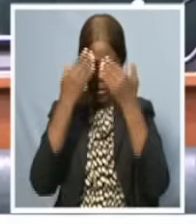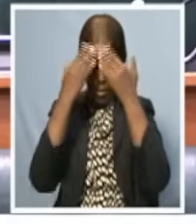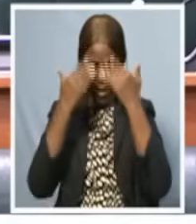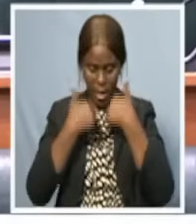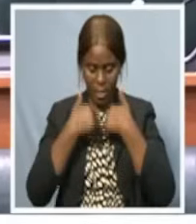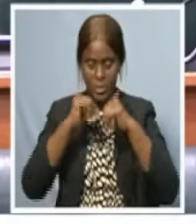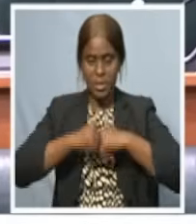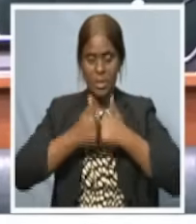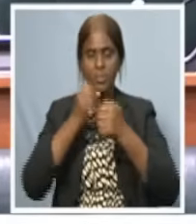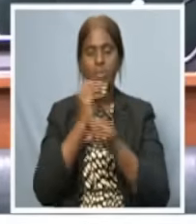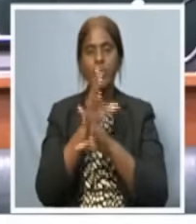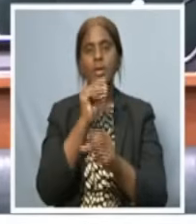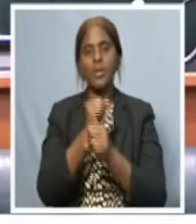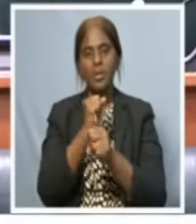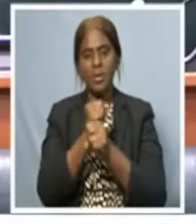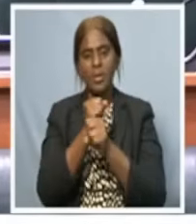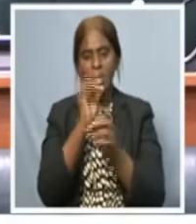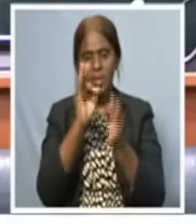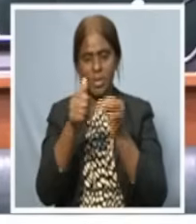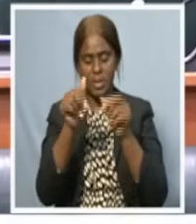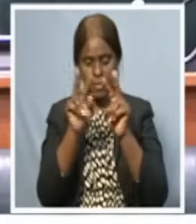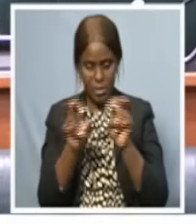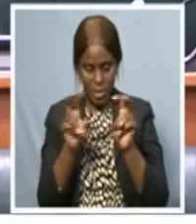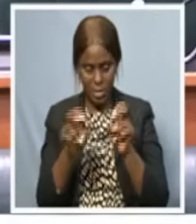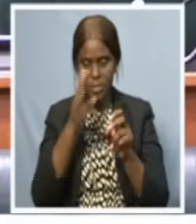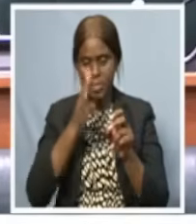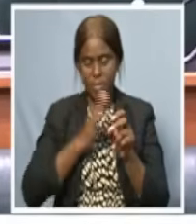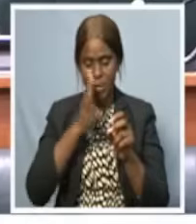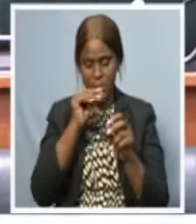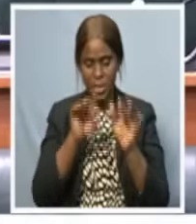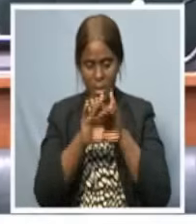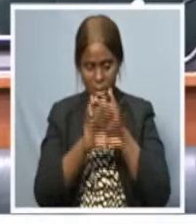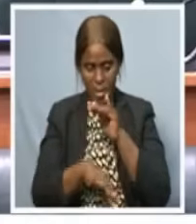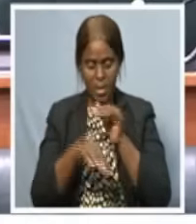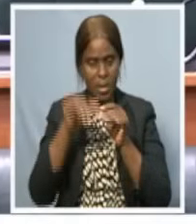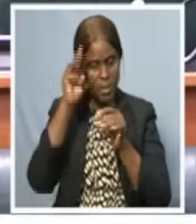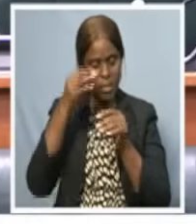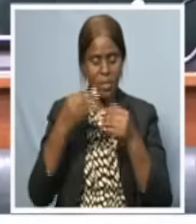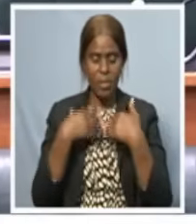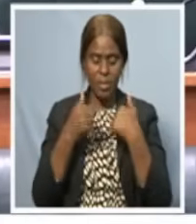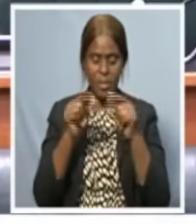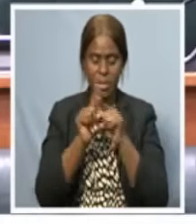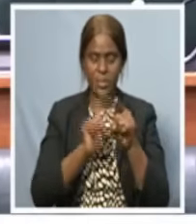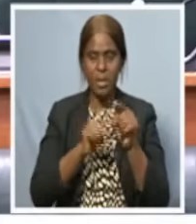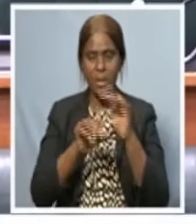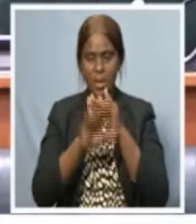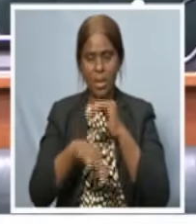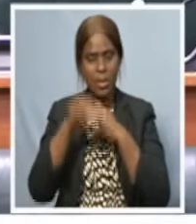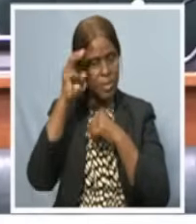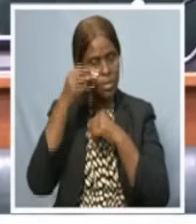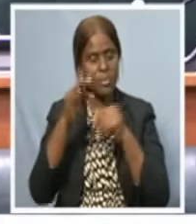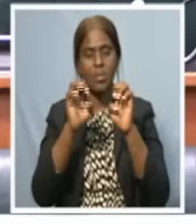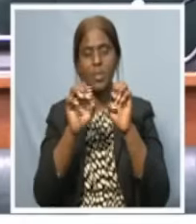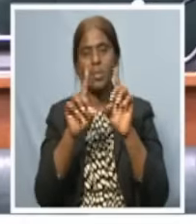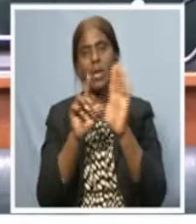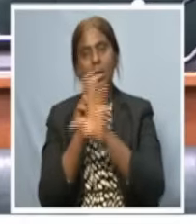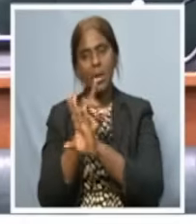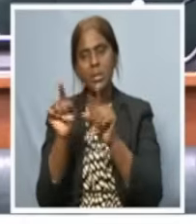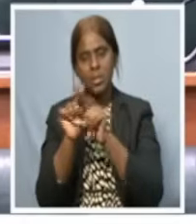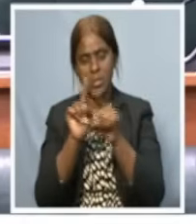that we are already doing it. If you check, Madam Speaker, under the Minister of Health, under the Minister of